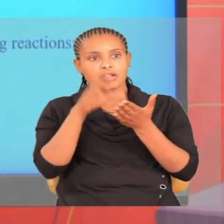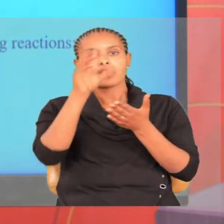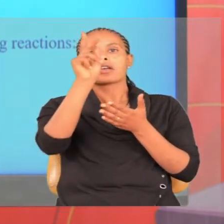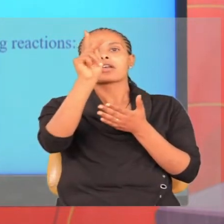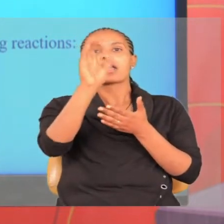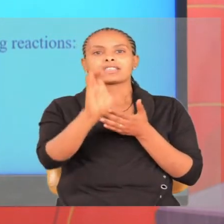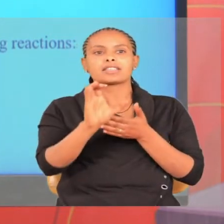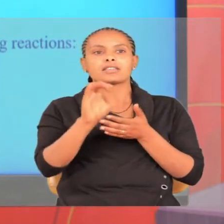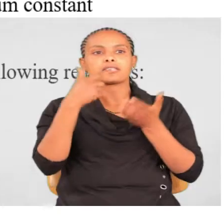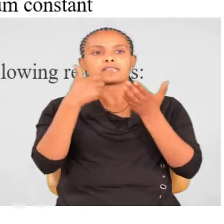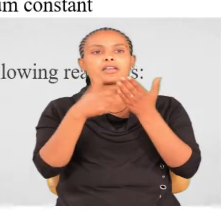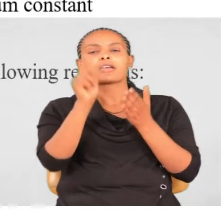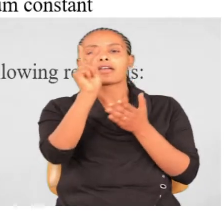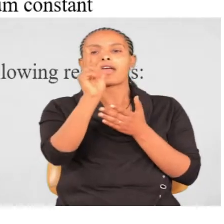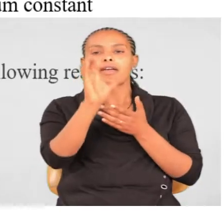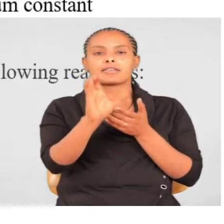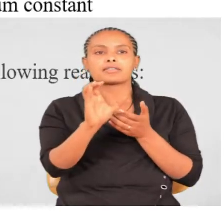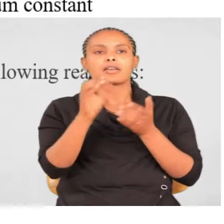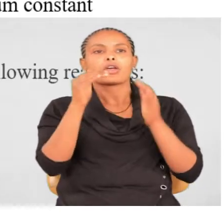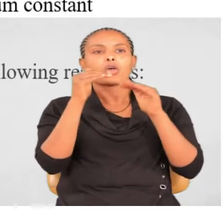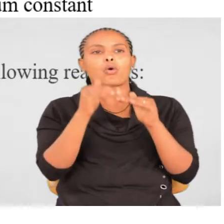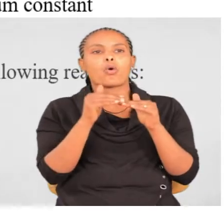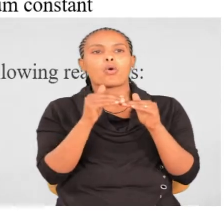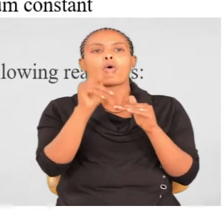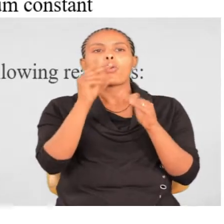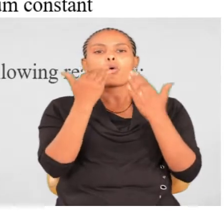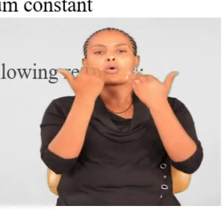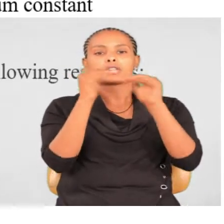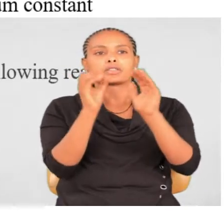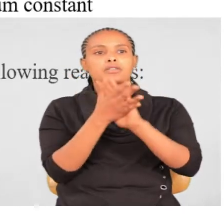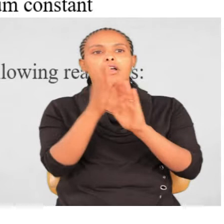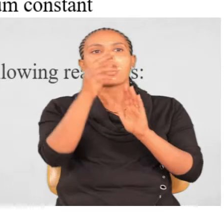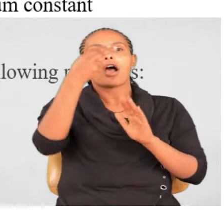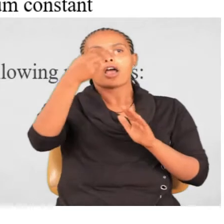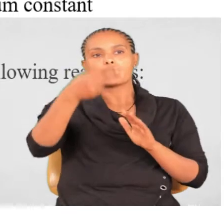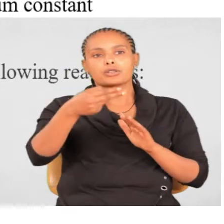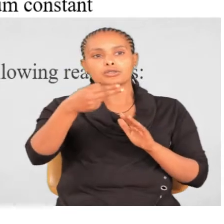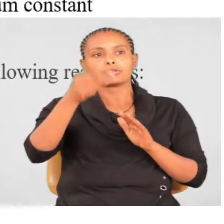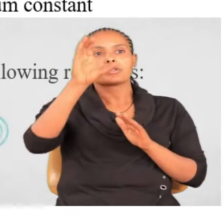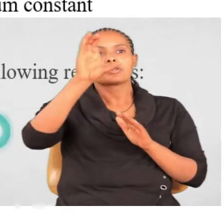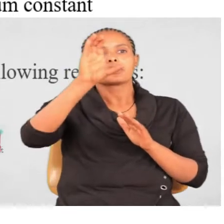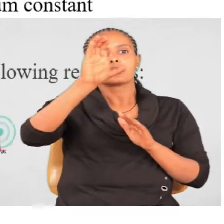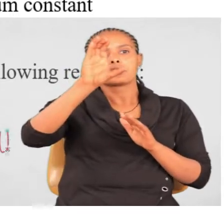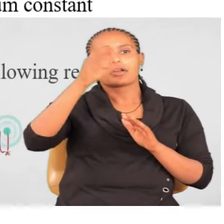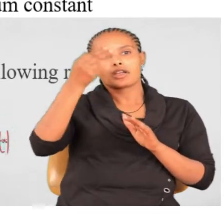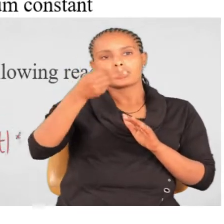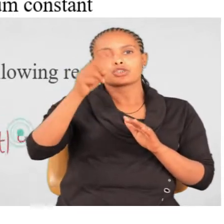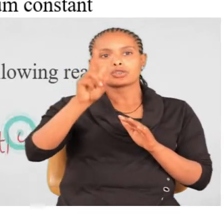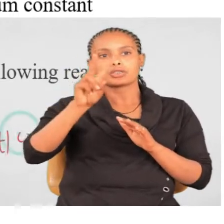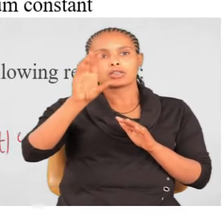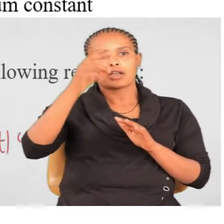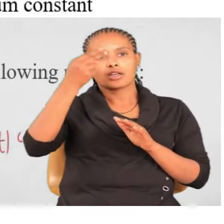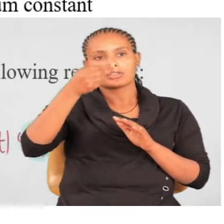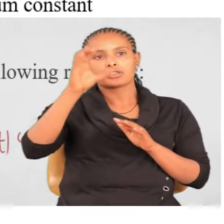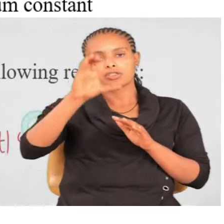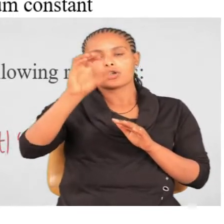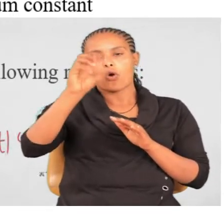for this reaction, Kc equal concentration of hydrogen carbonates,